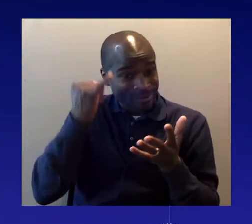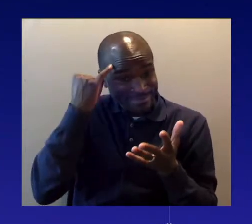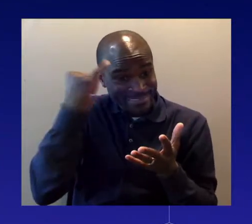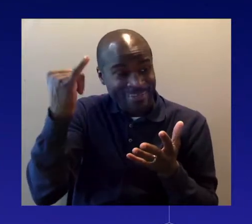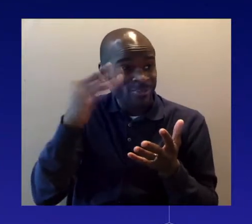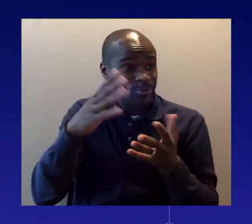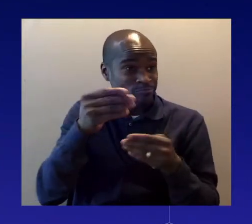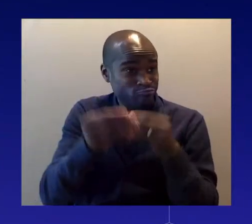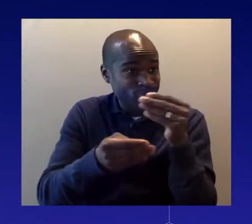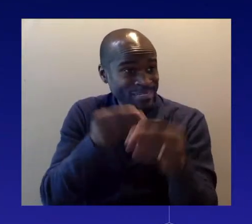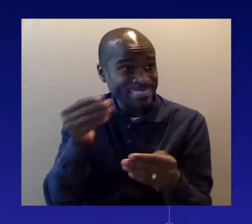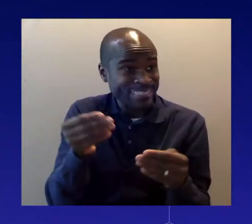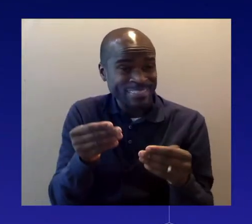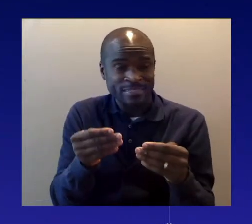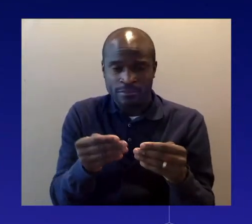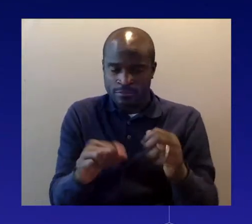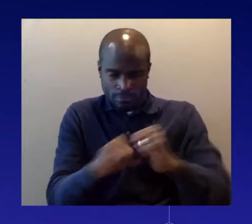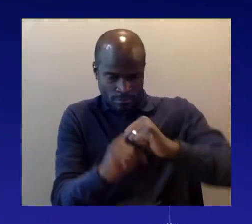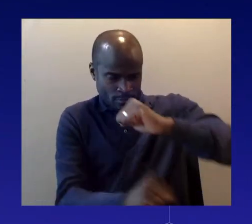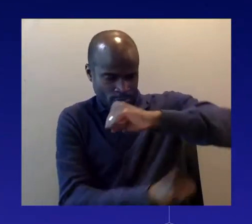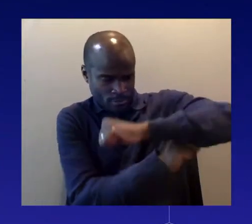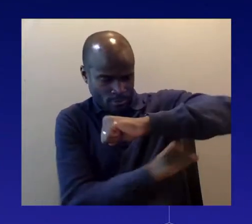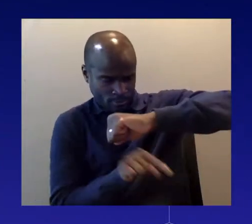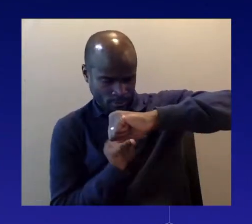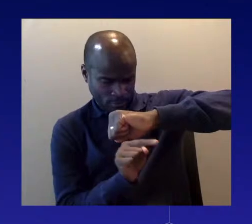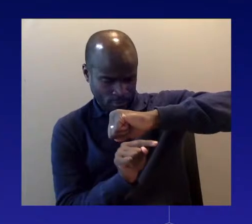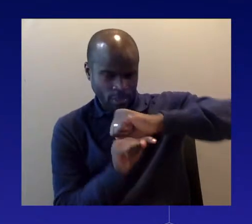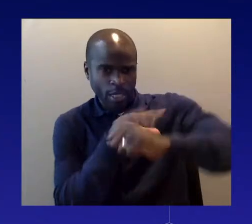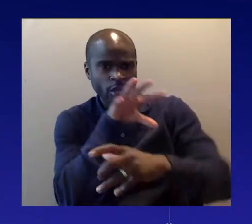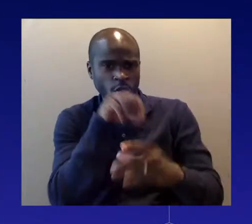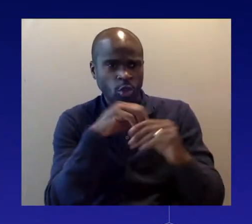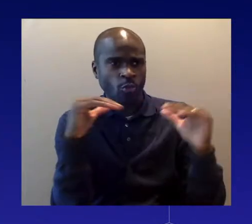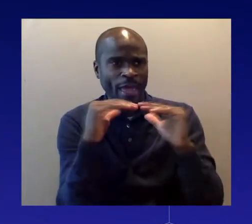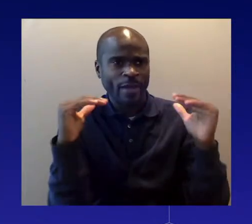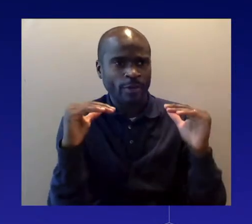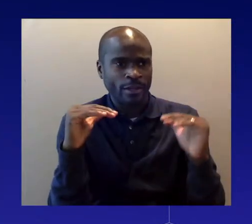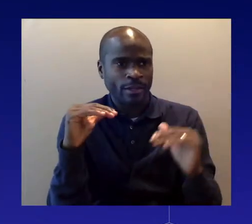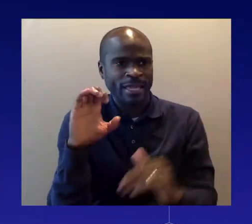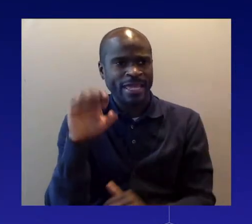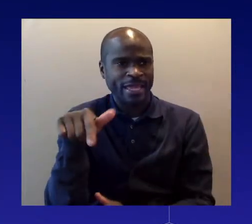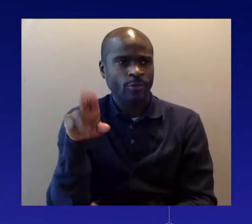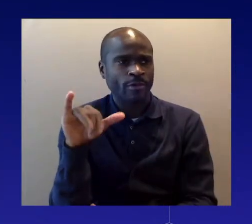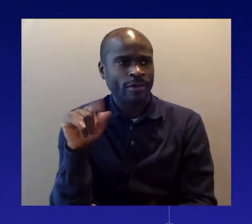Show me how it's going to get to everyone. Equity by design.